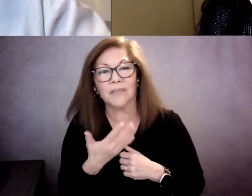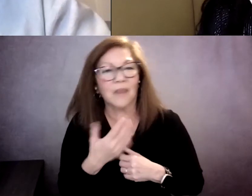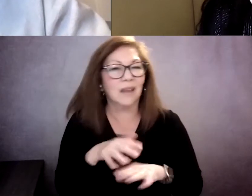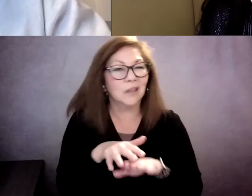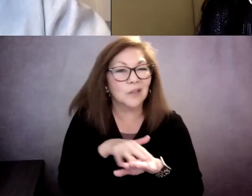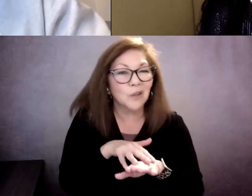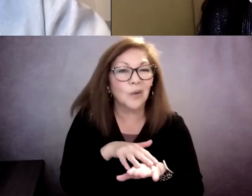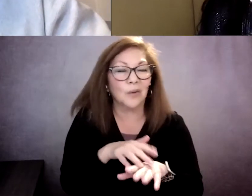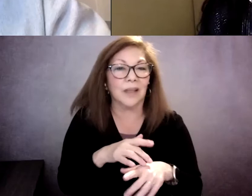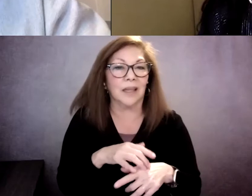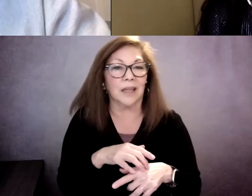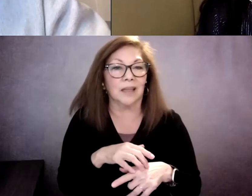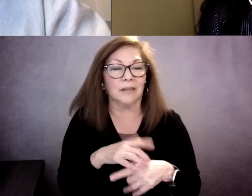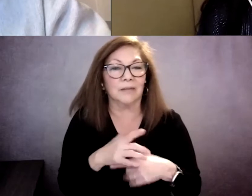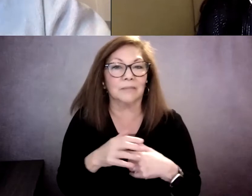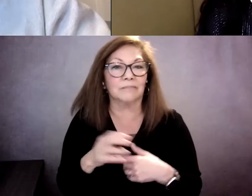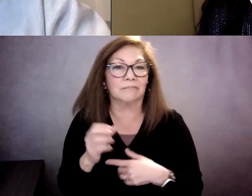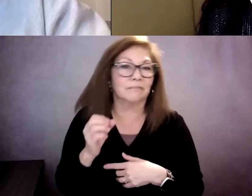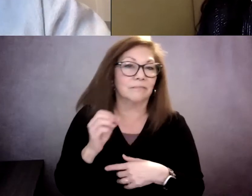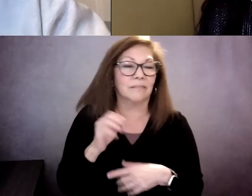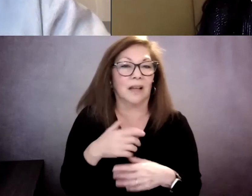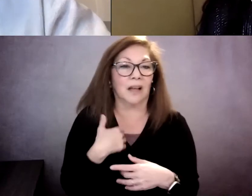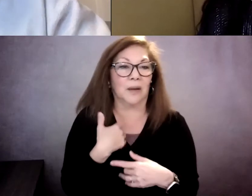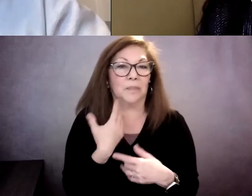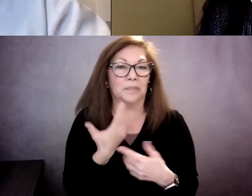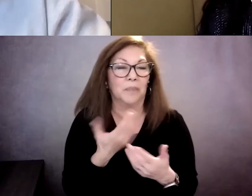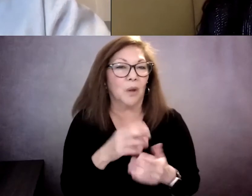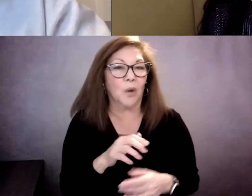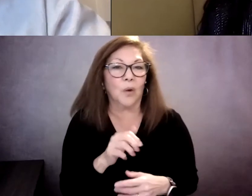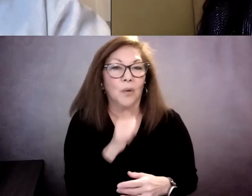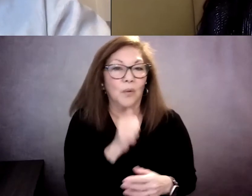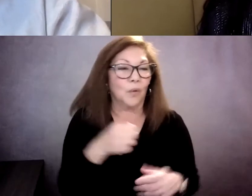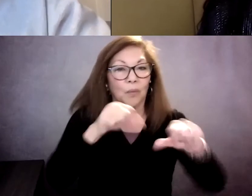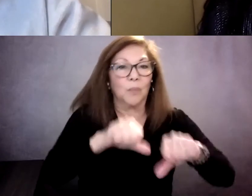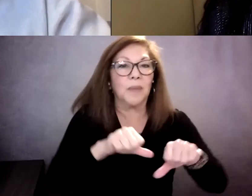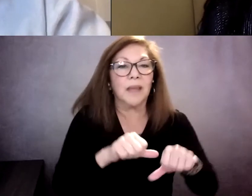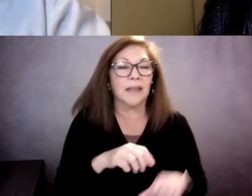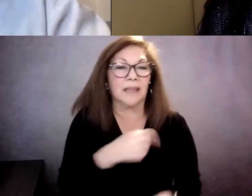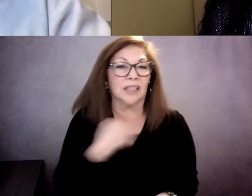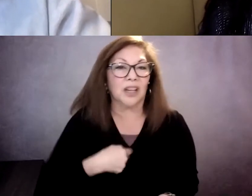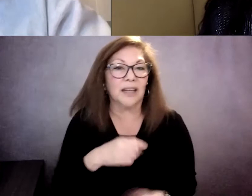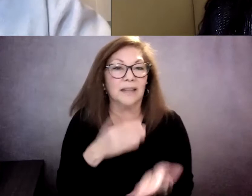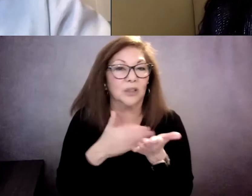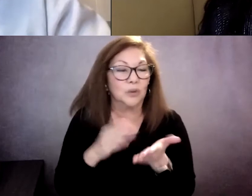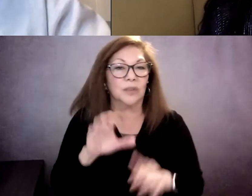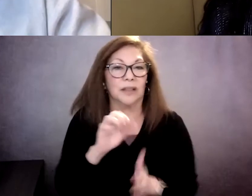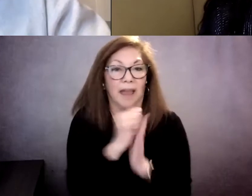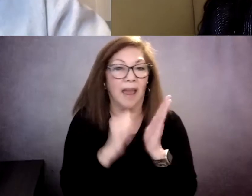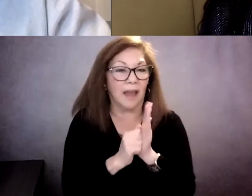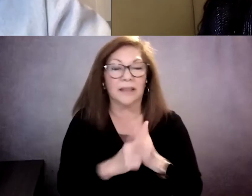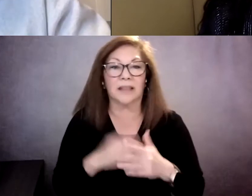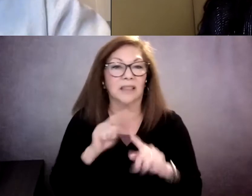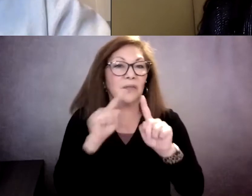slowly repealing the 1882 Chinese Exclusion Act and so many other institutional forms of